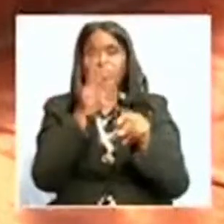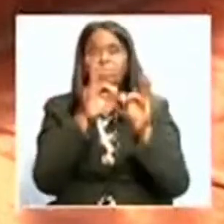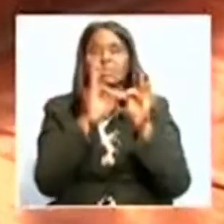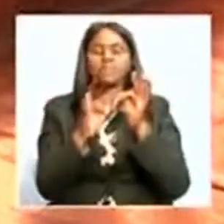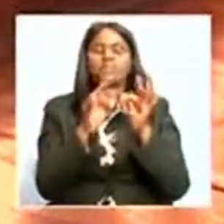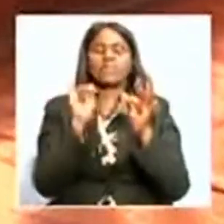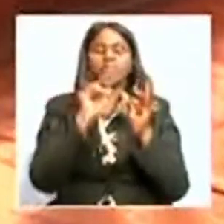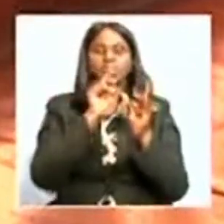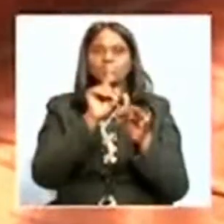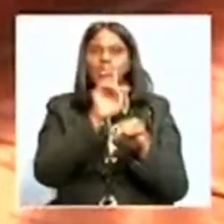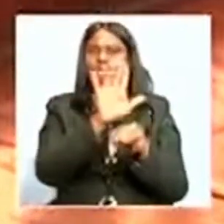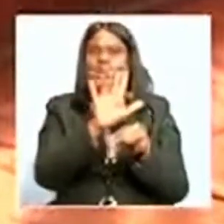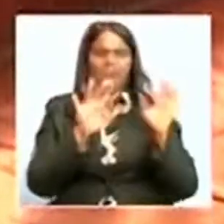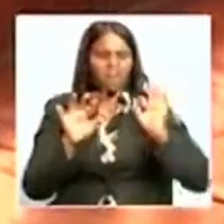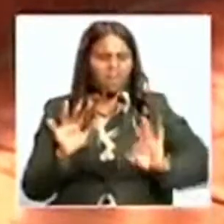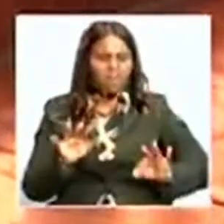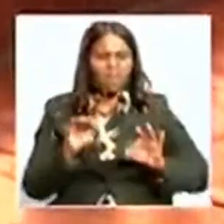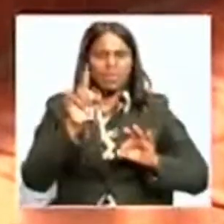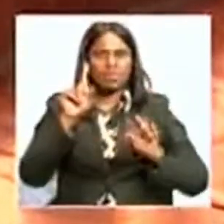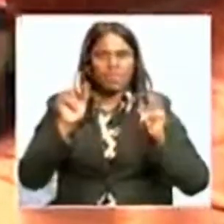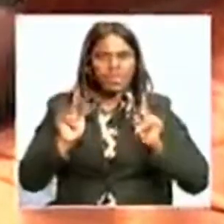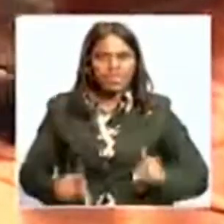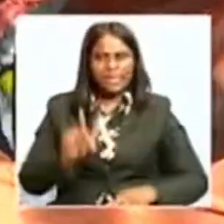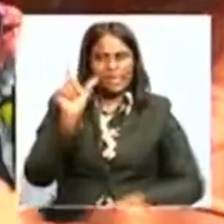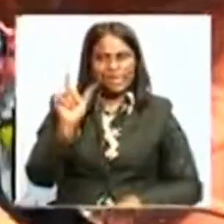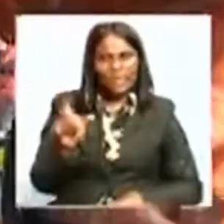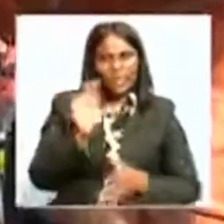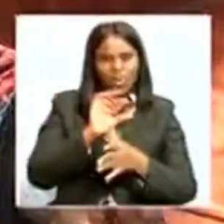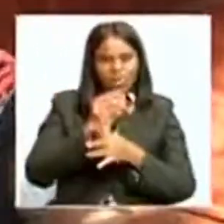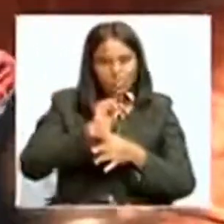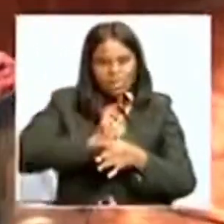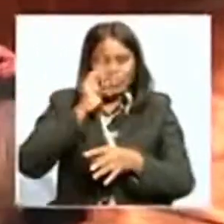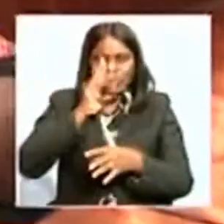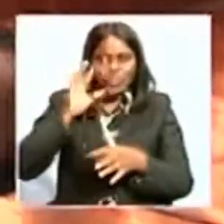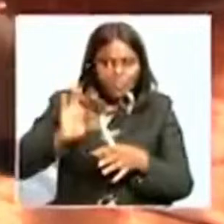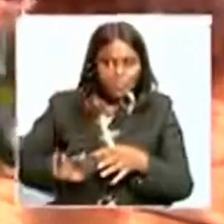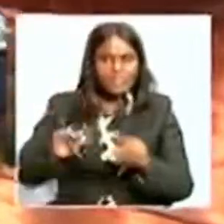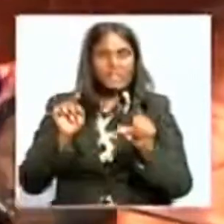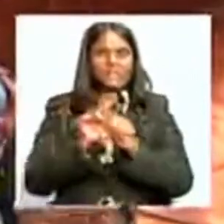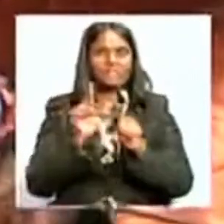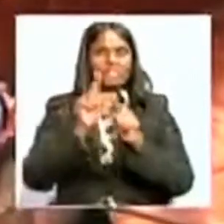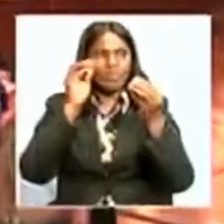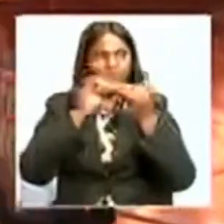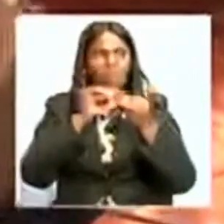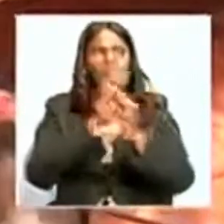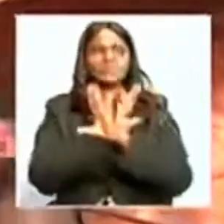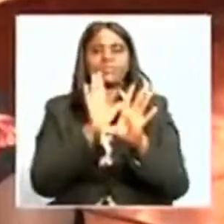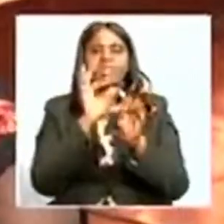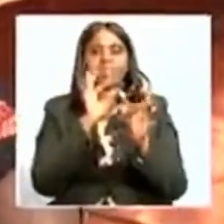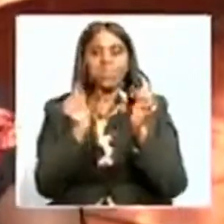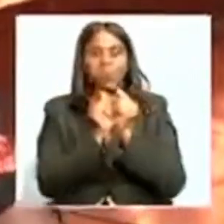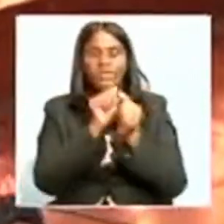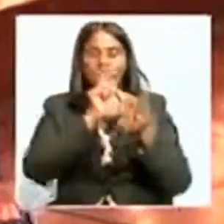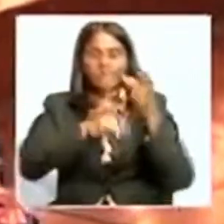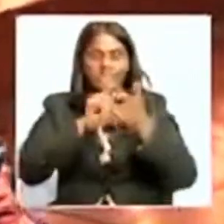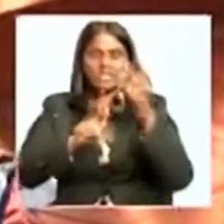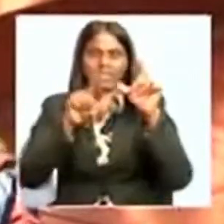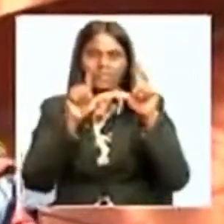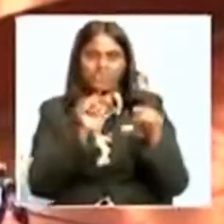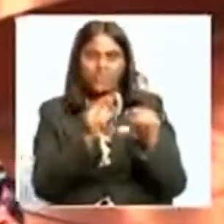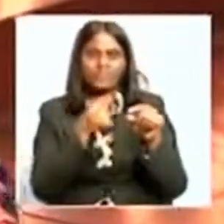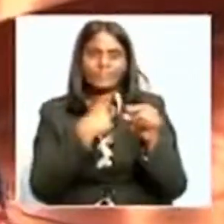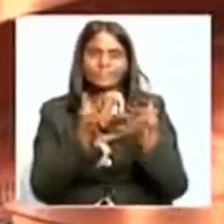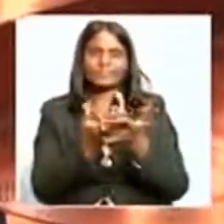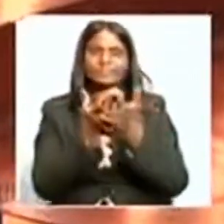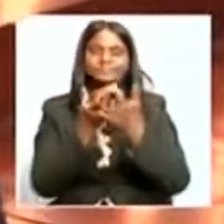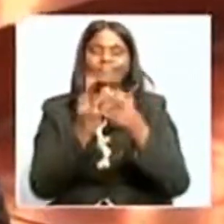at all it's really to benefit one person, or we are going to benefit more Zambians if the prices are lower. I